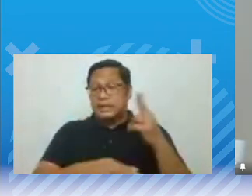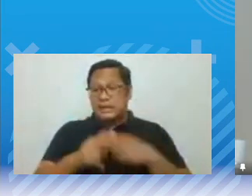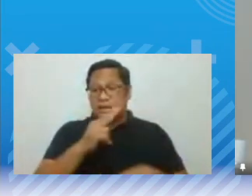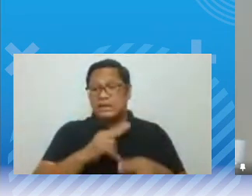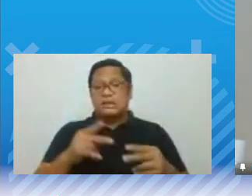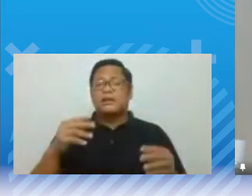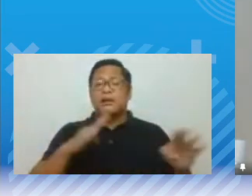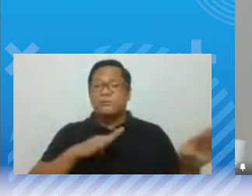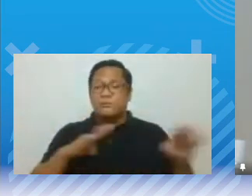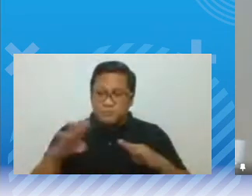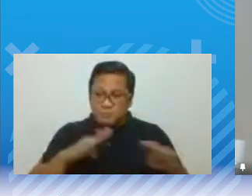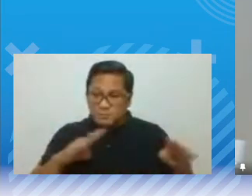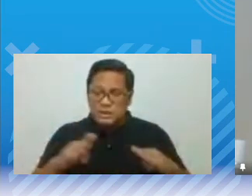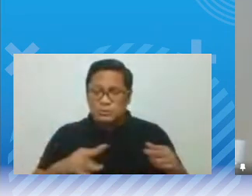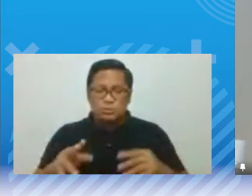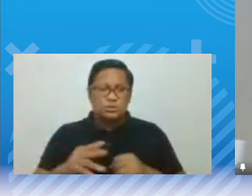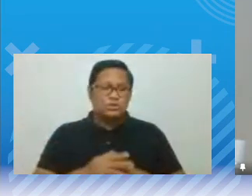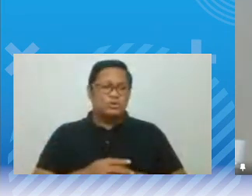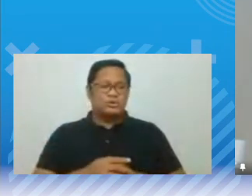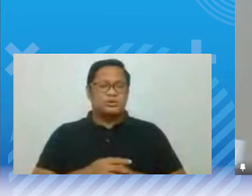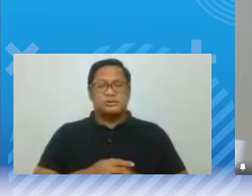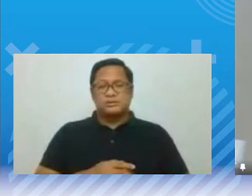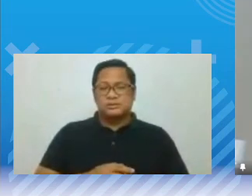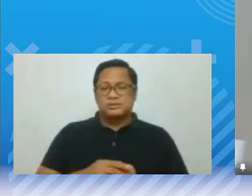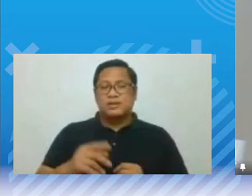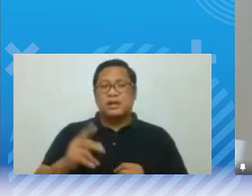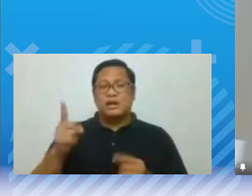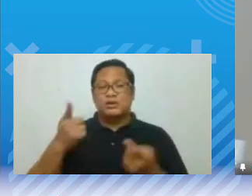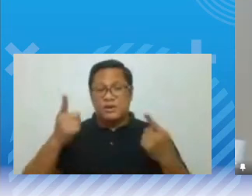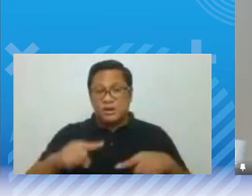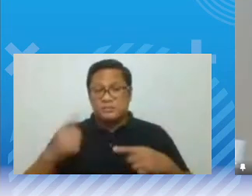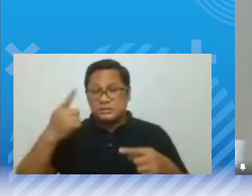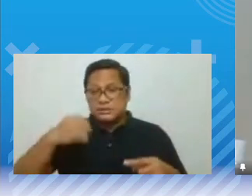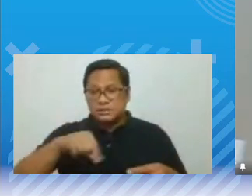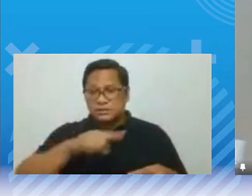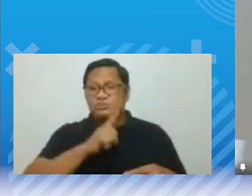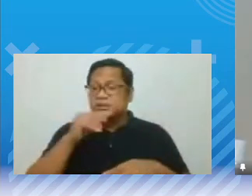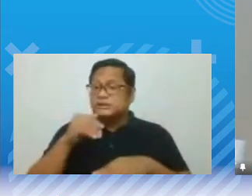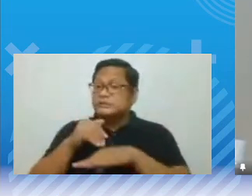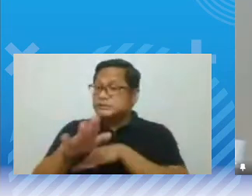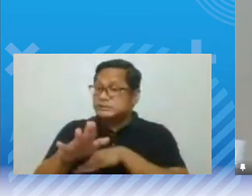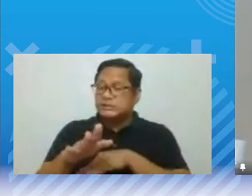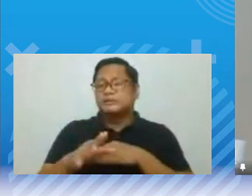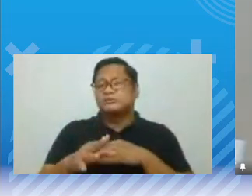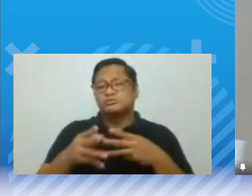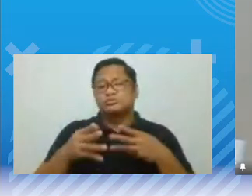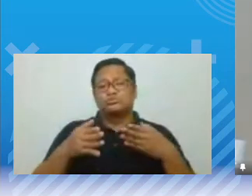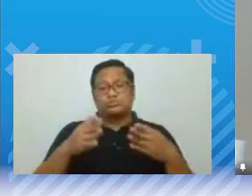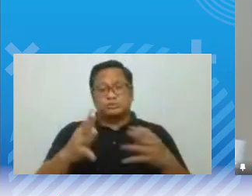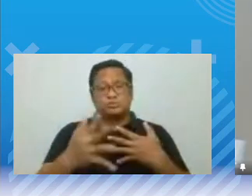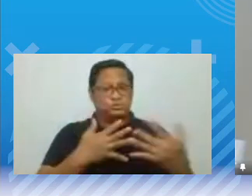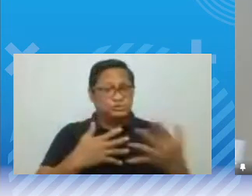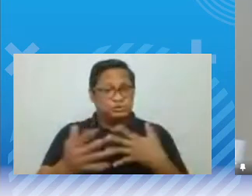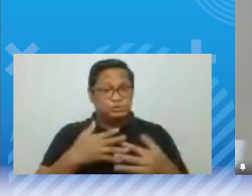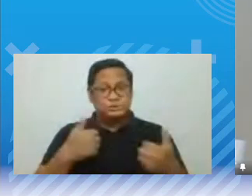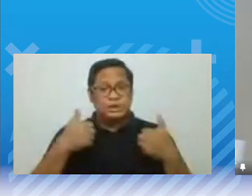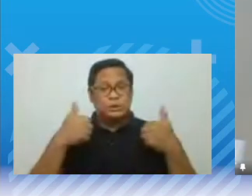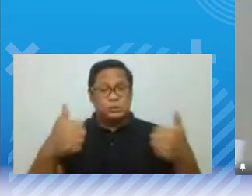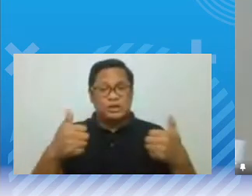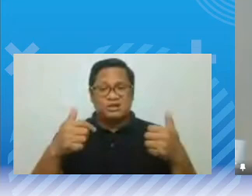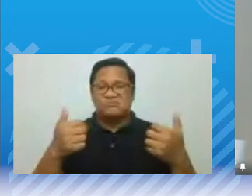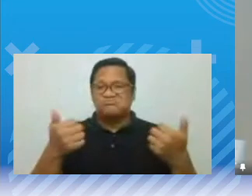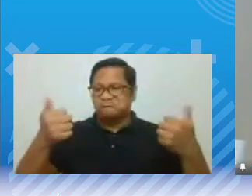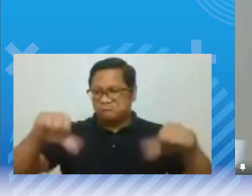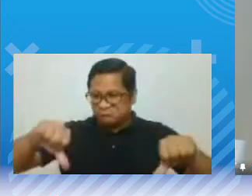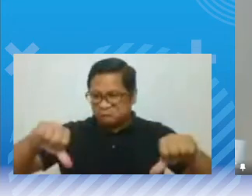behaviors natin, yung mga nangyayari sa atin will send us signal whether we are okay or not. So yun nga, yung